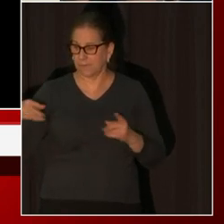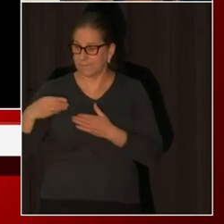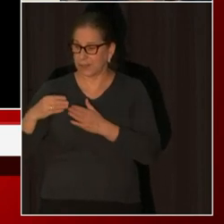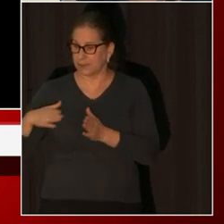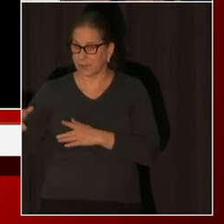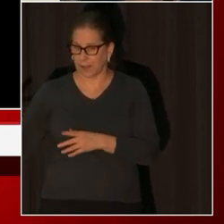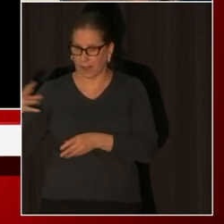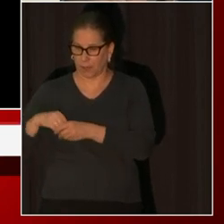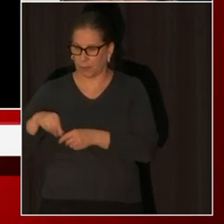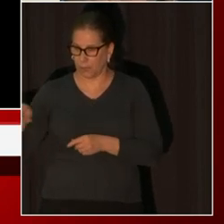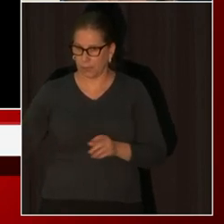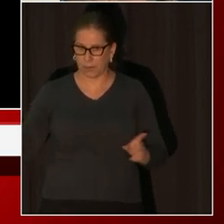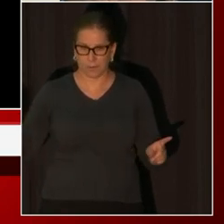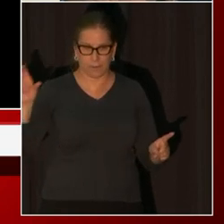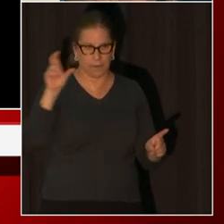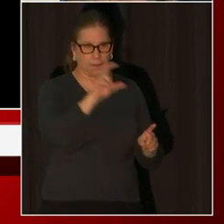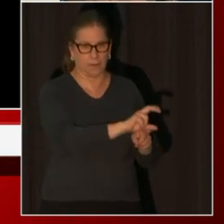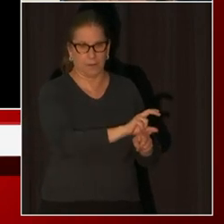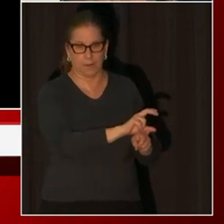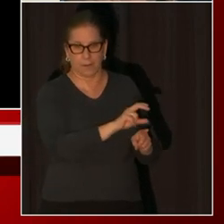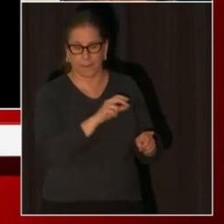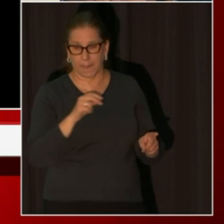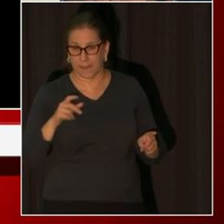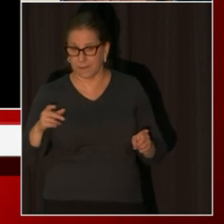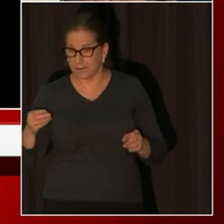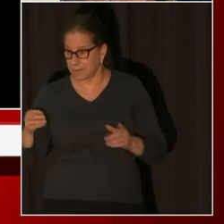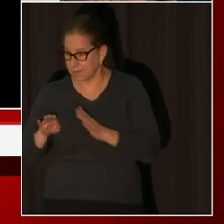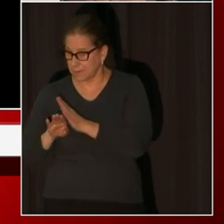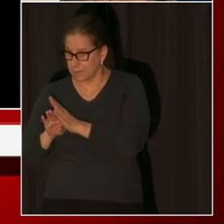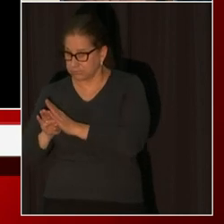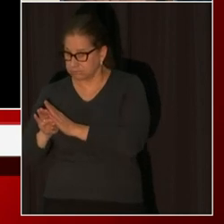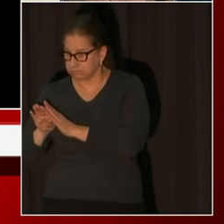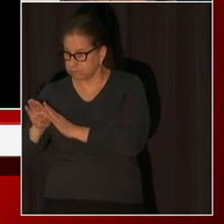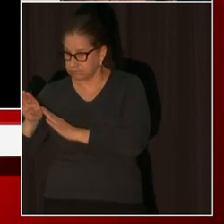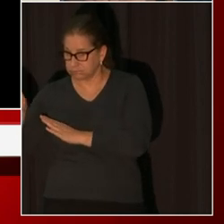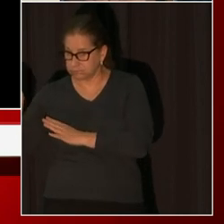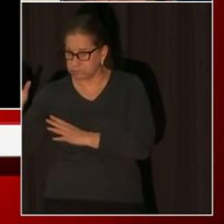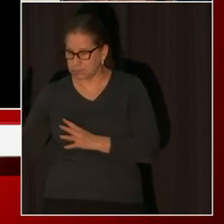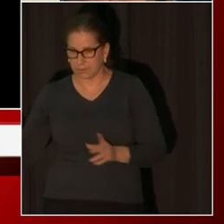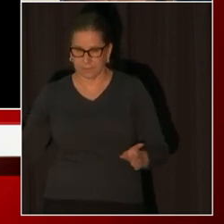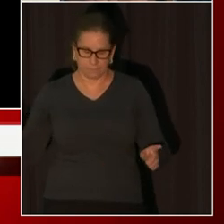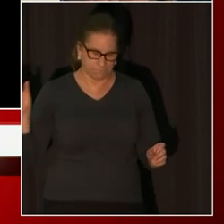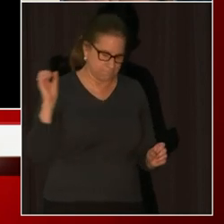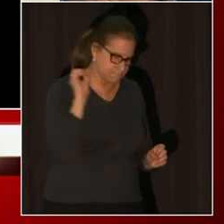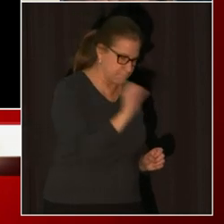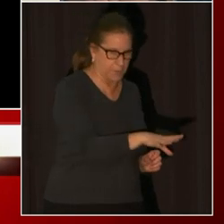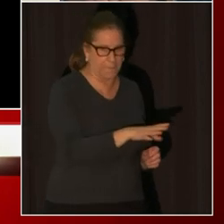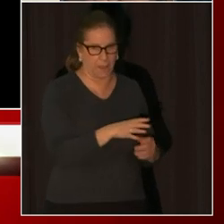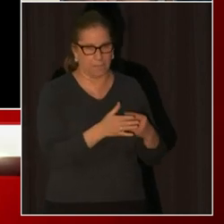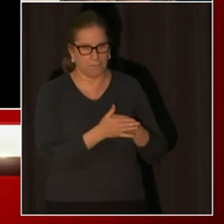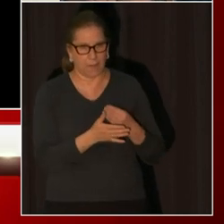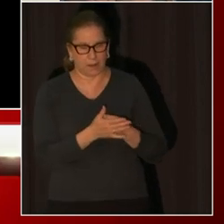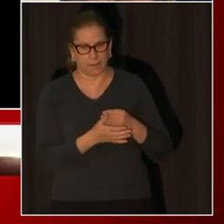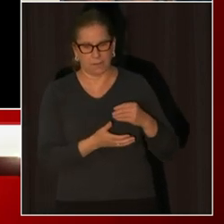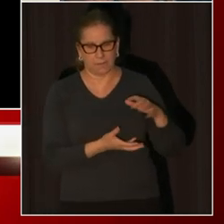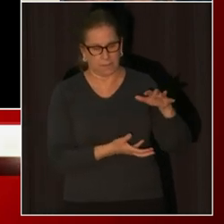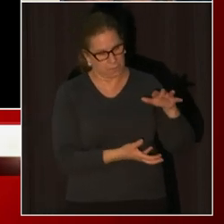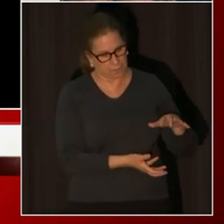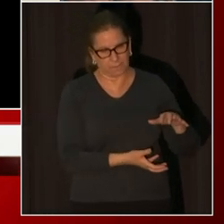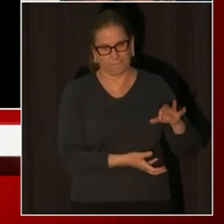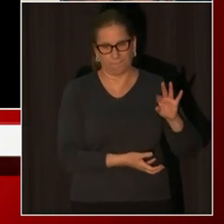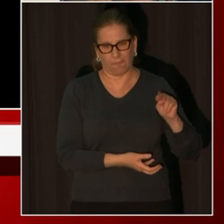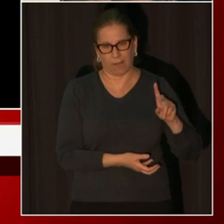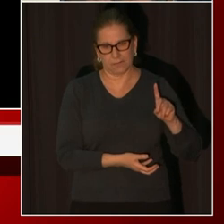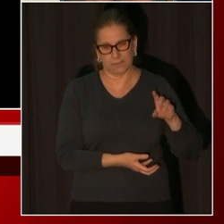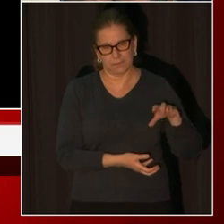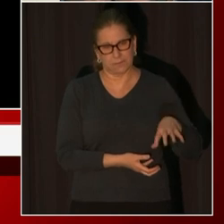earlier. The way that works, it would get full earlier. But when you look at, and I think this is a really important point for